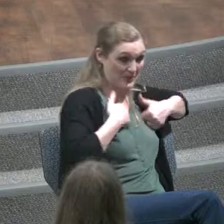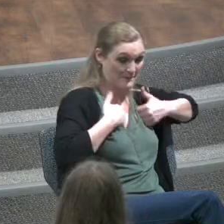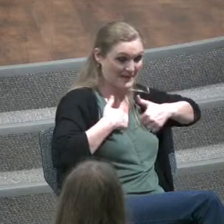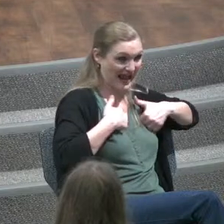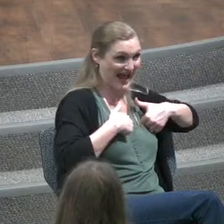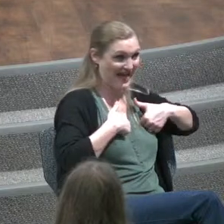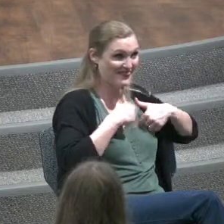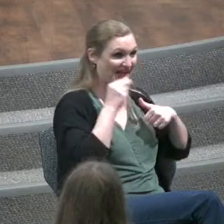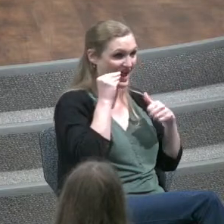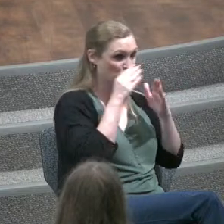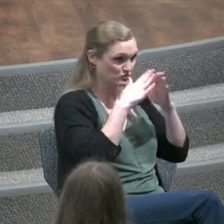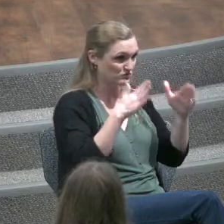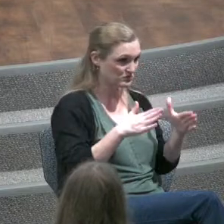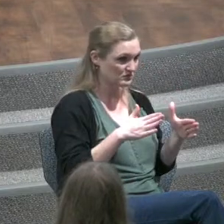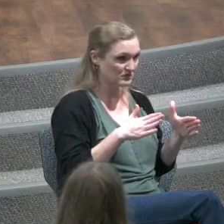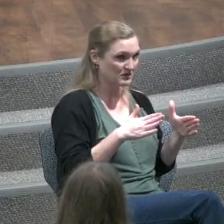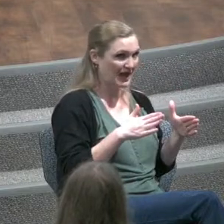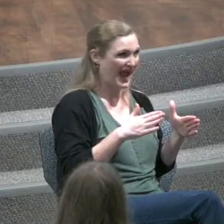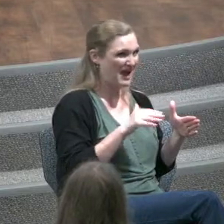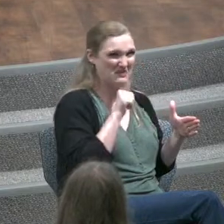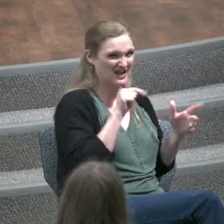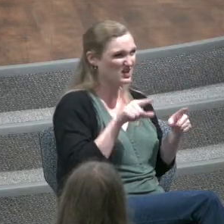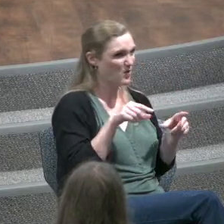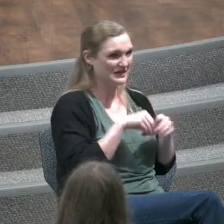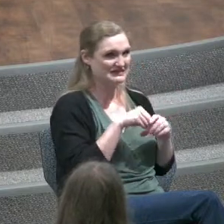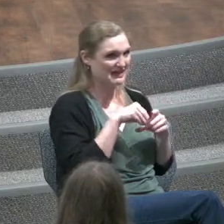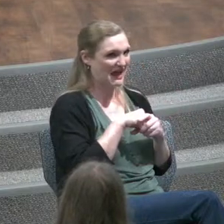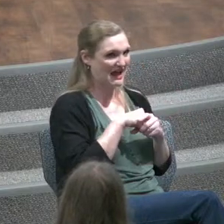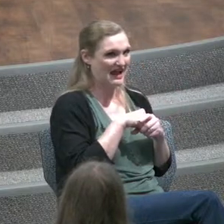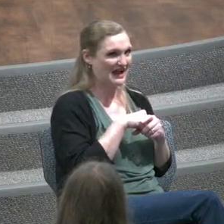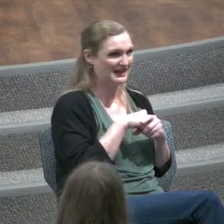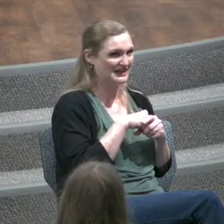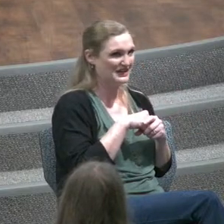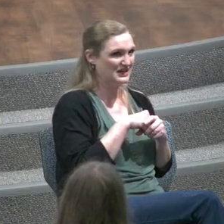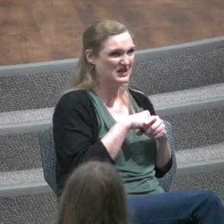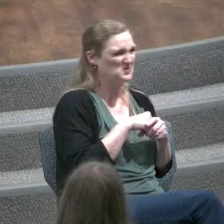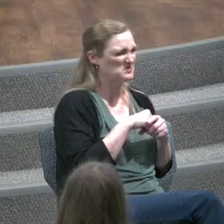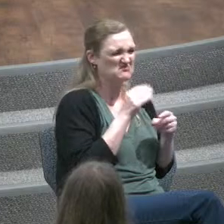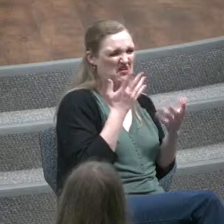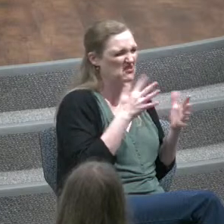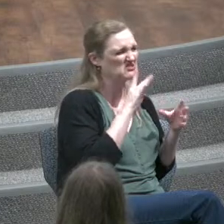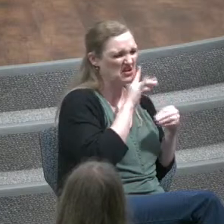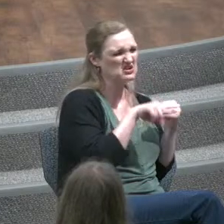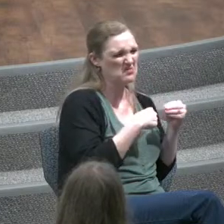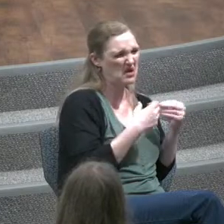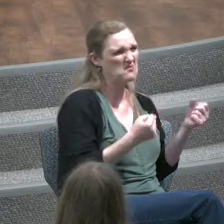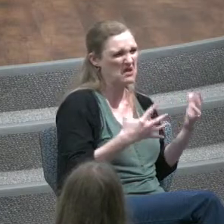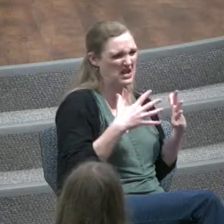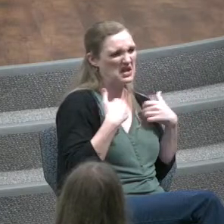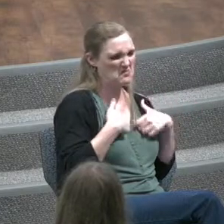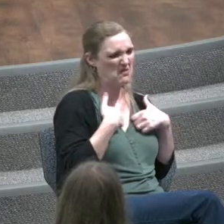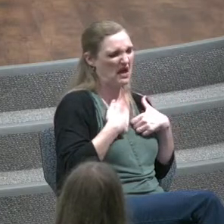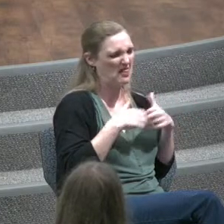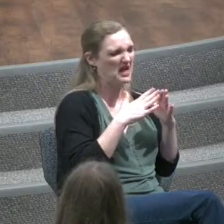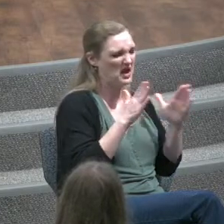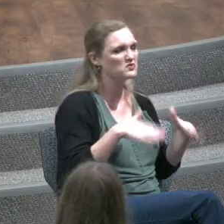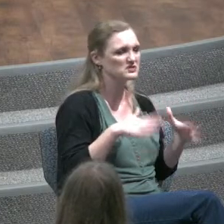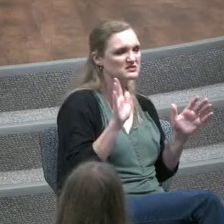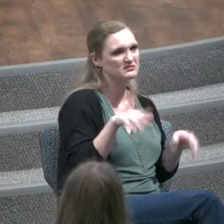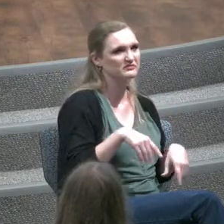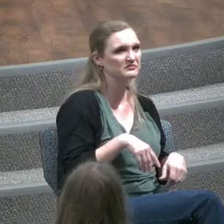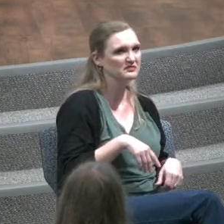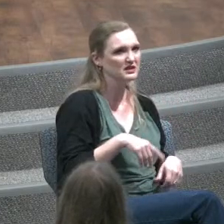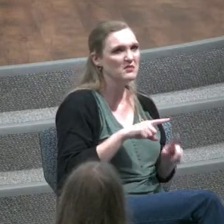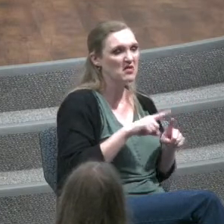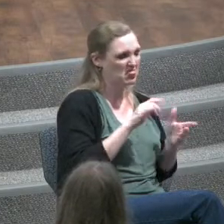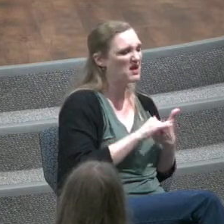a bathhouse. I won't take you on an inside tour of the bathhouse because we've talked about a number of bathhouses this quarter already.